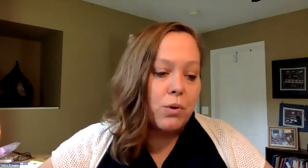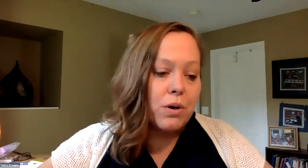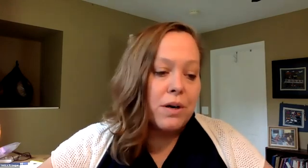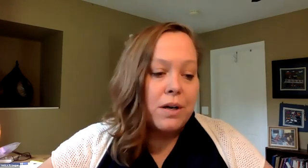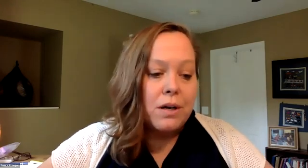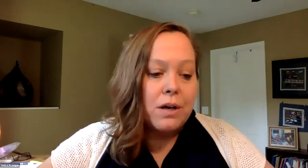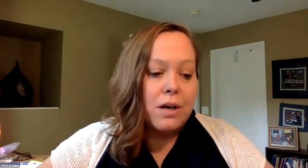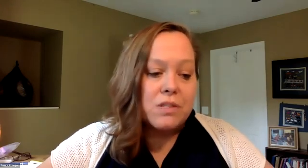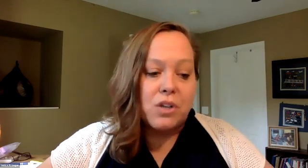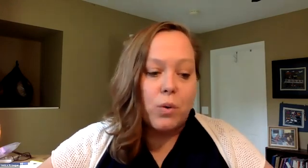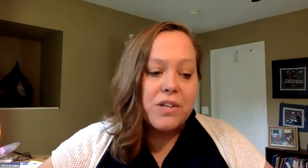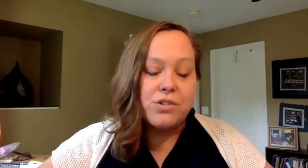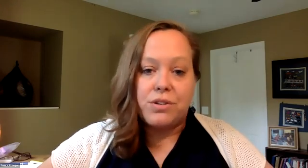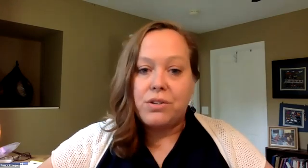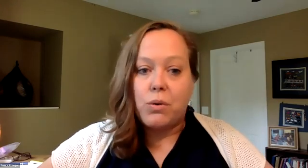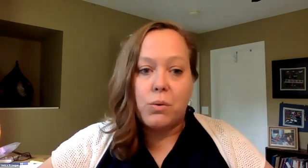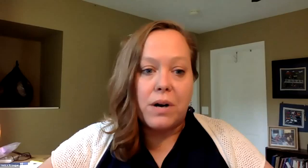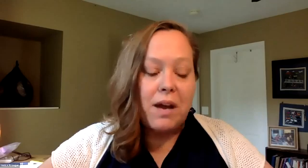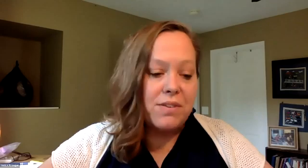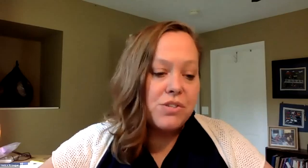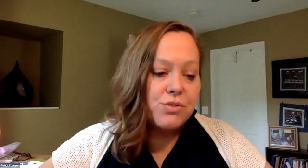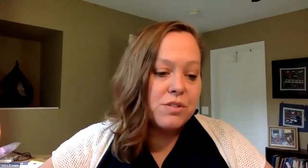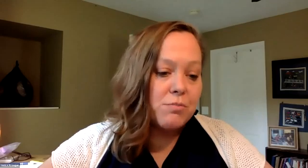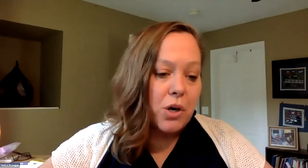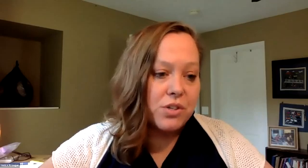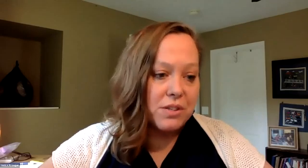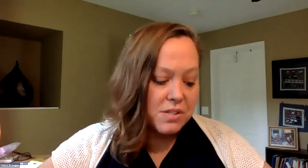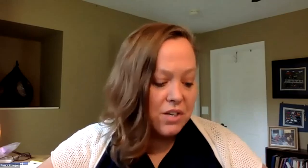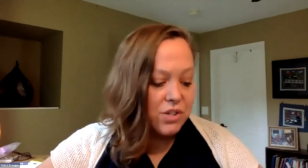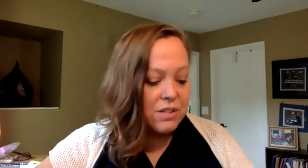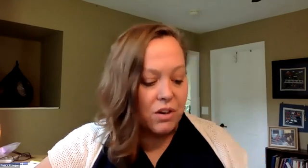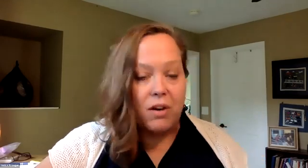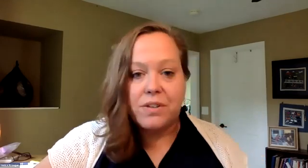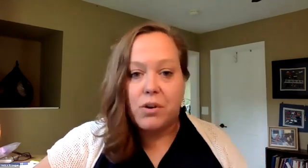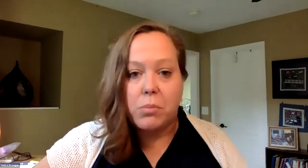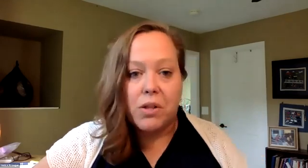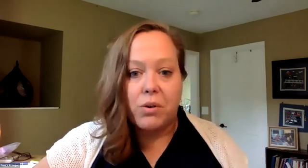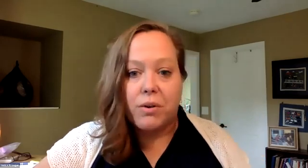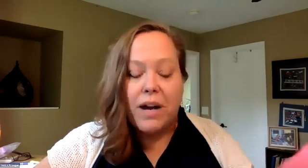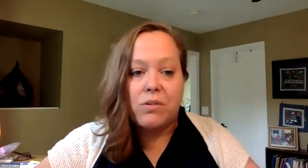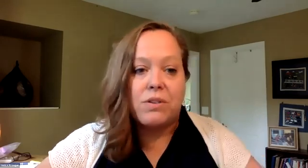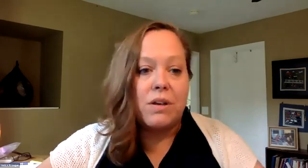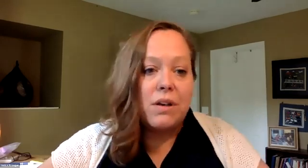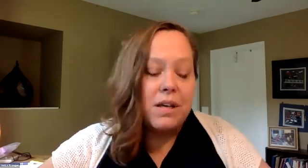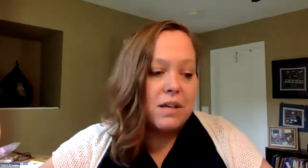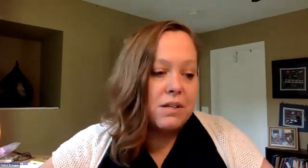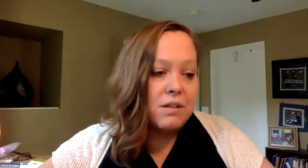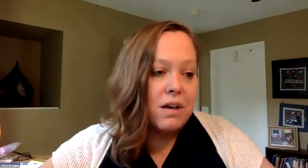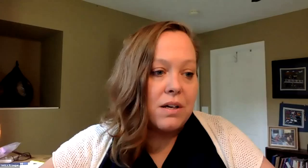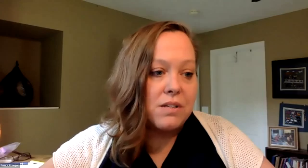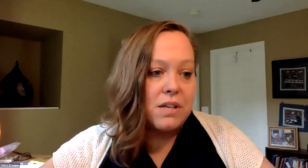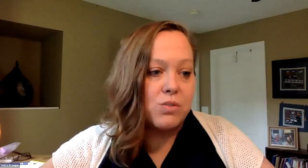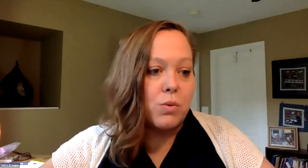punished or sequestered or have histories of marginalization that often go below ground